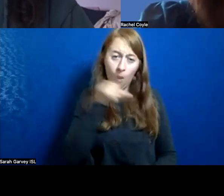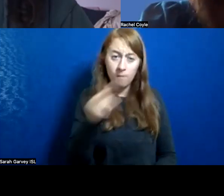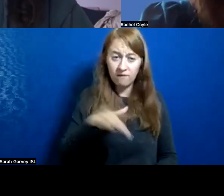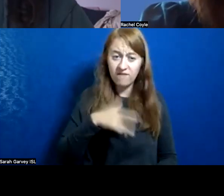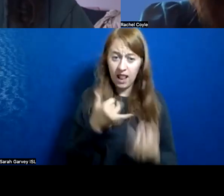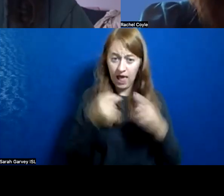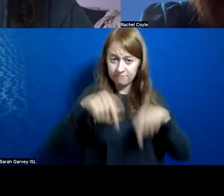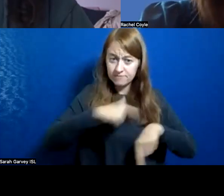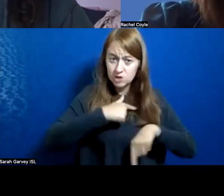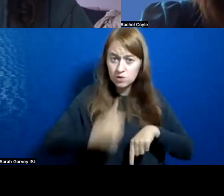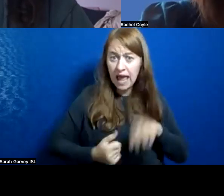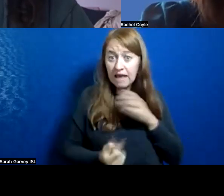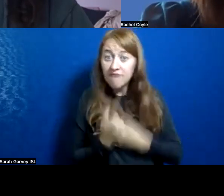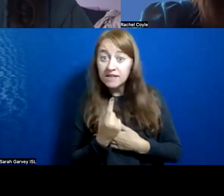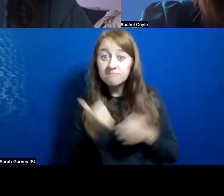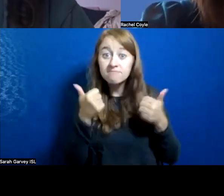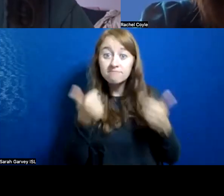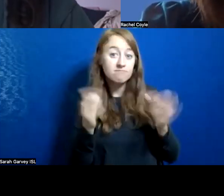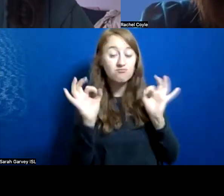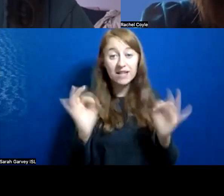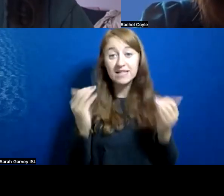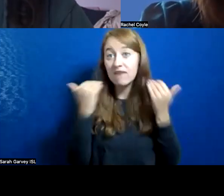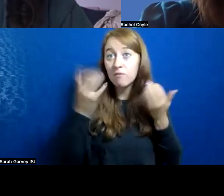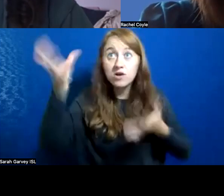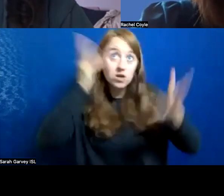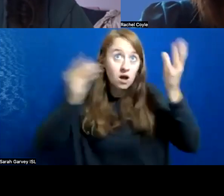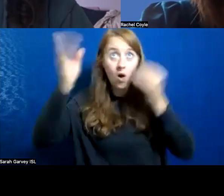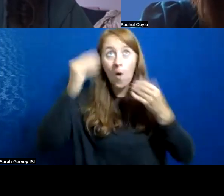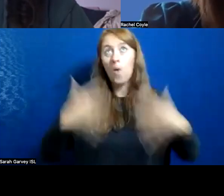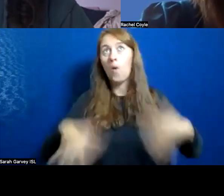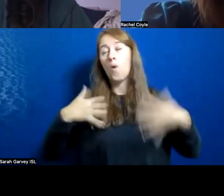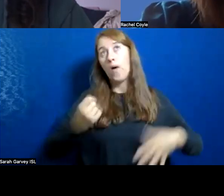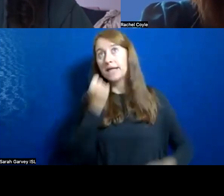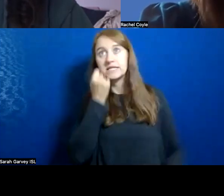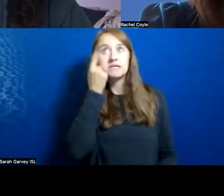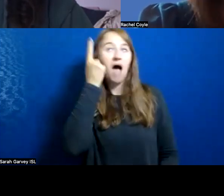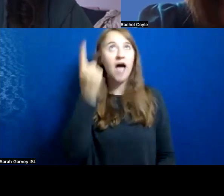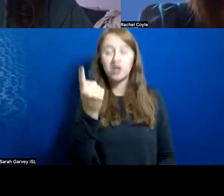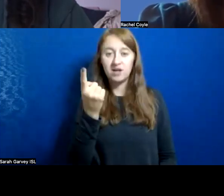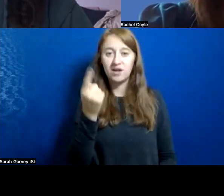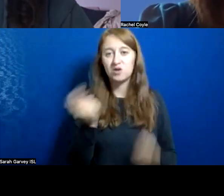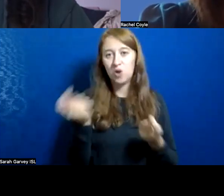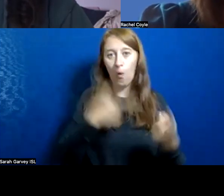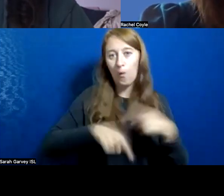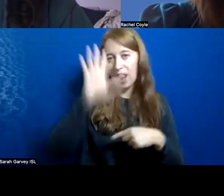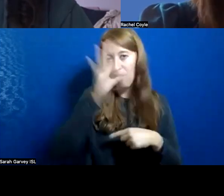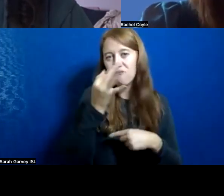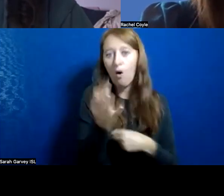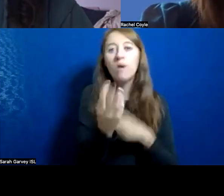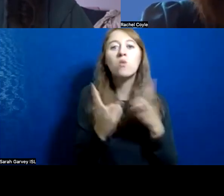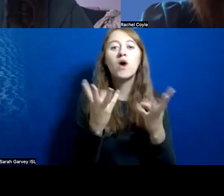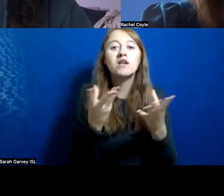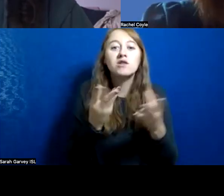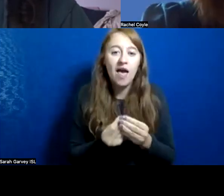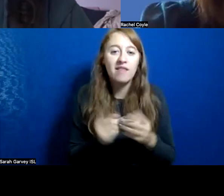I certainly have. I've certainly found it very inspiring, and we look forward to working together, building the solidarity to ensure our